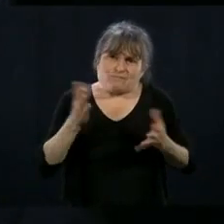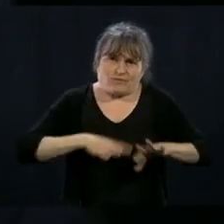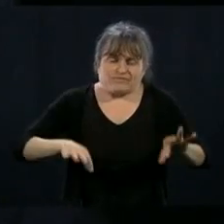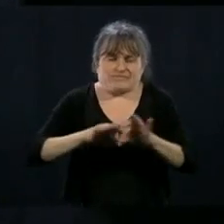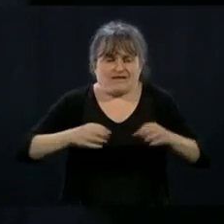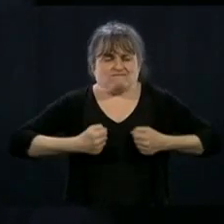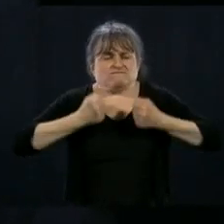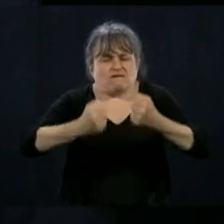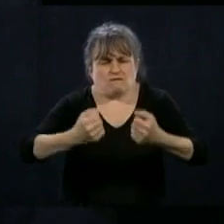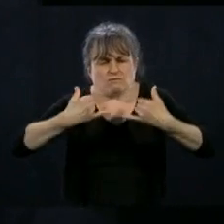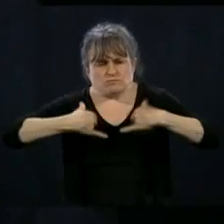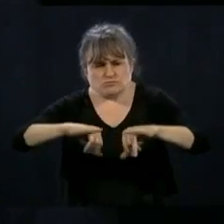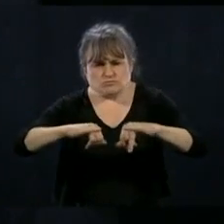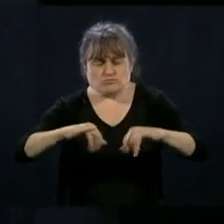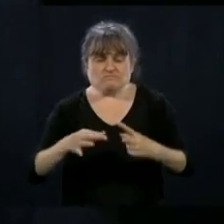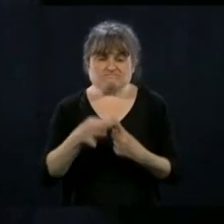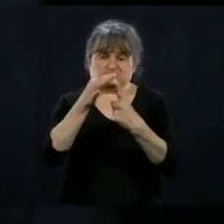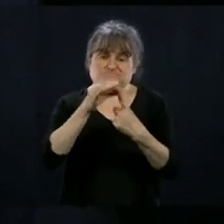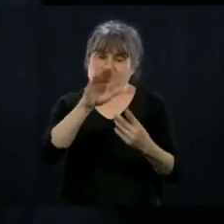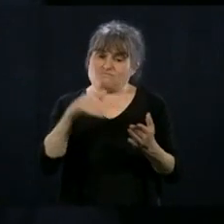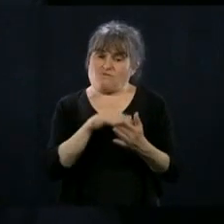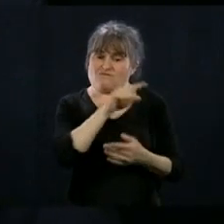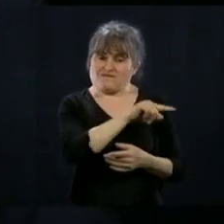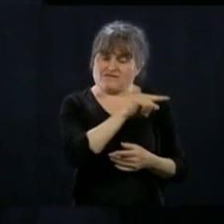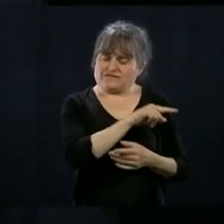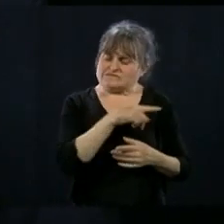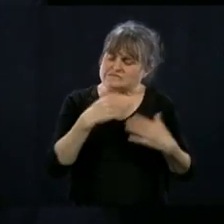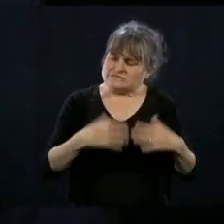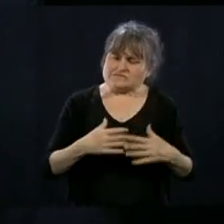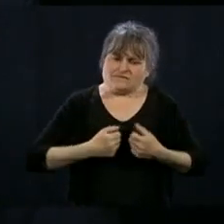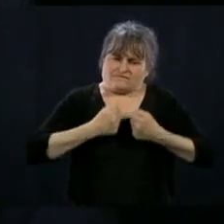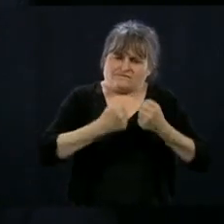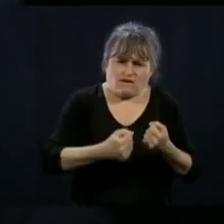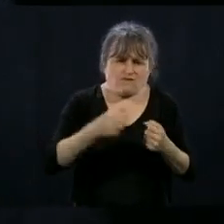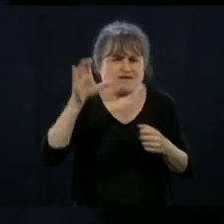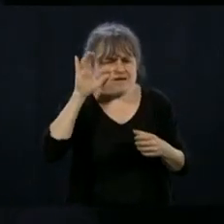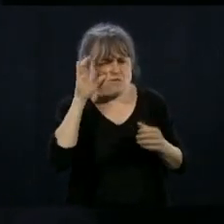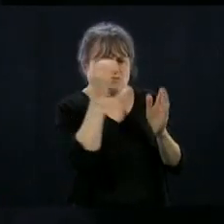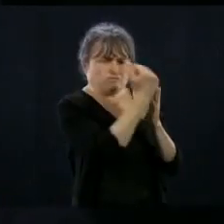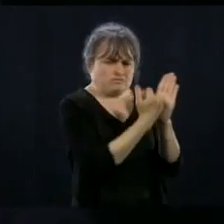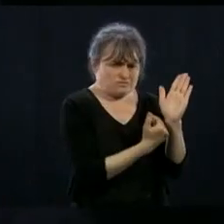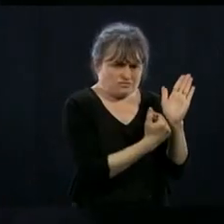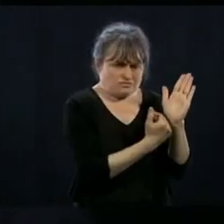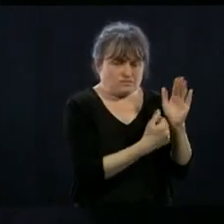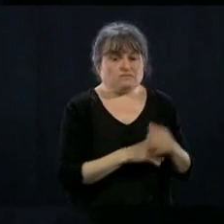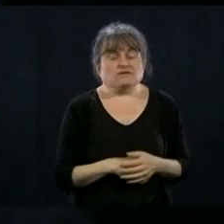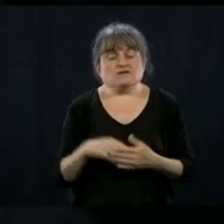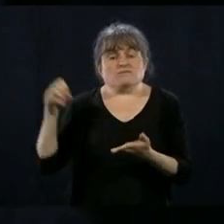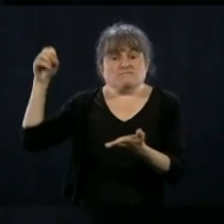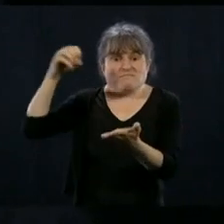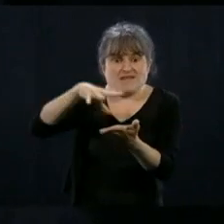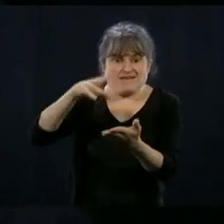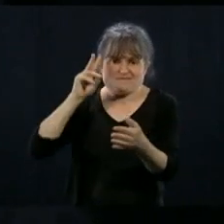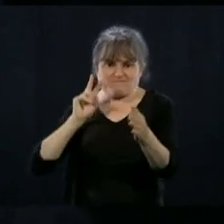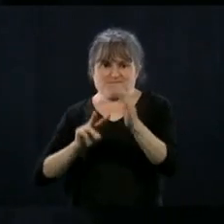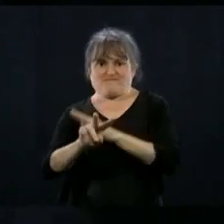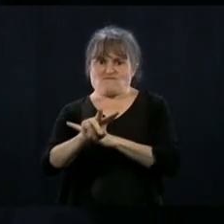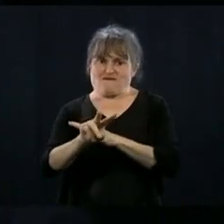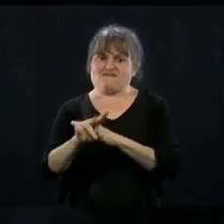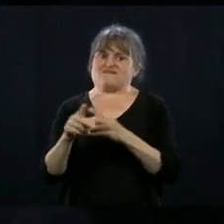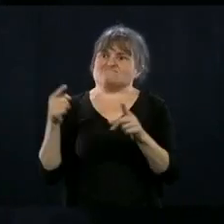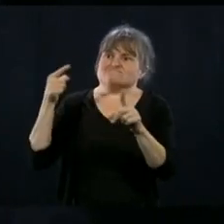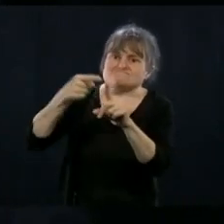Montreal. So it's important, if we want to succeed in meeting the objectives and the plan that we've given ourselves, that